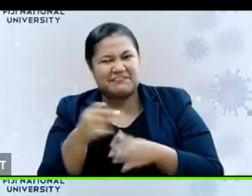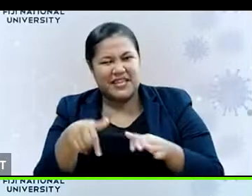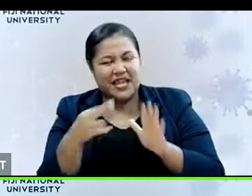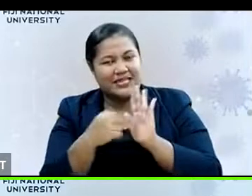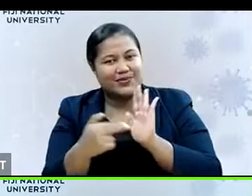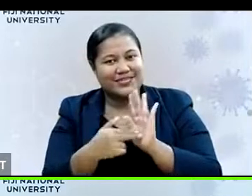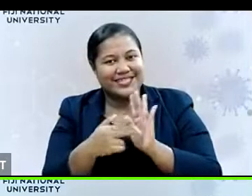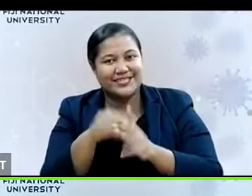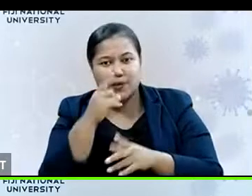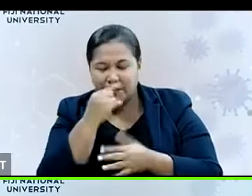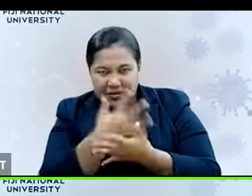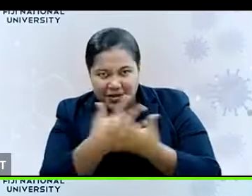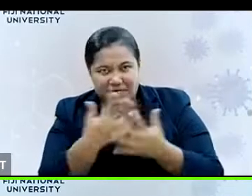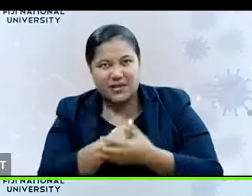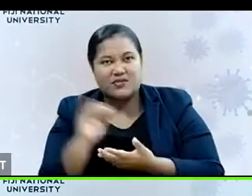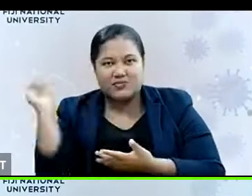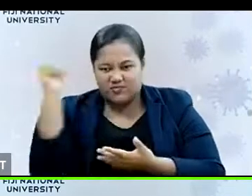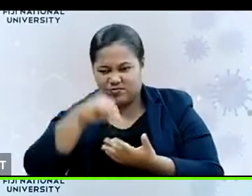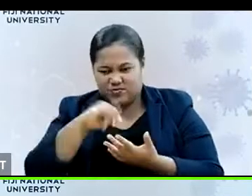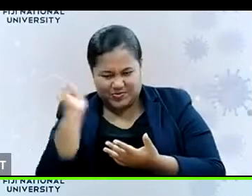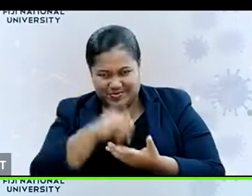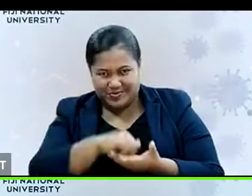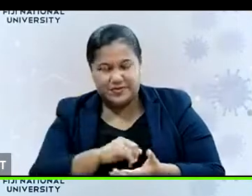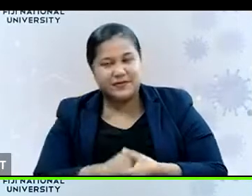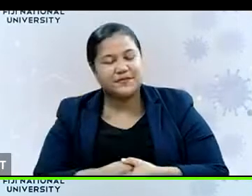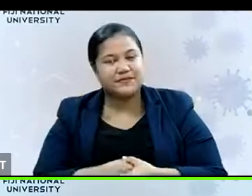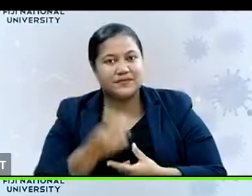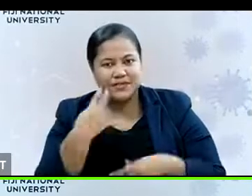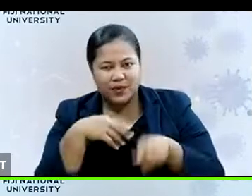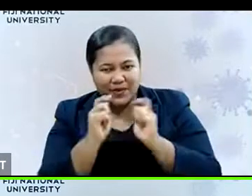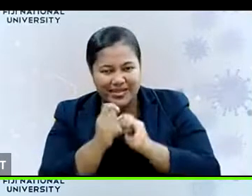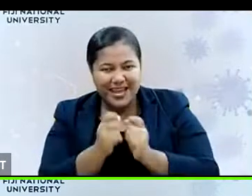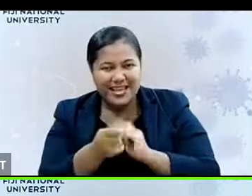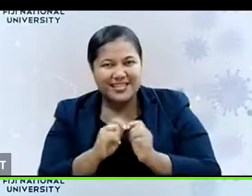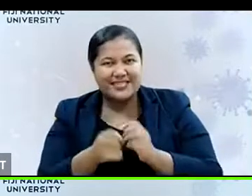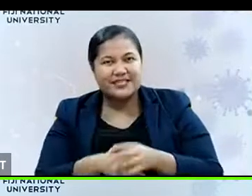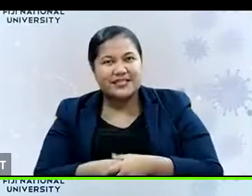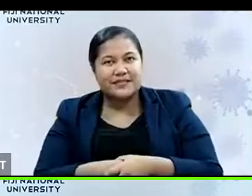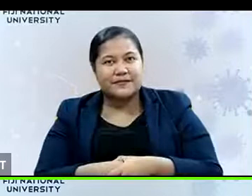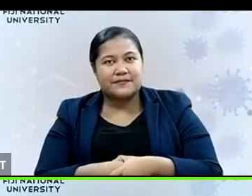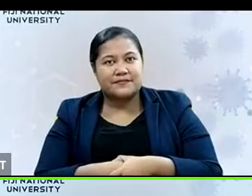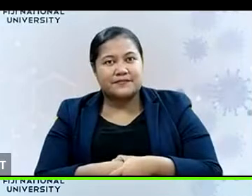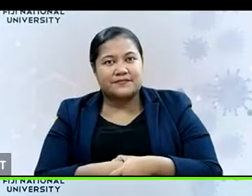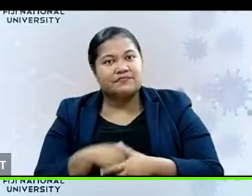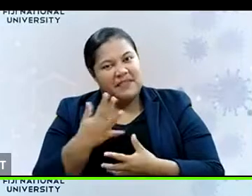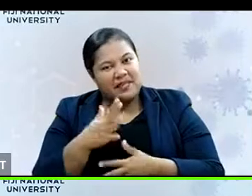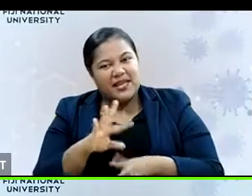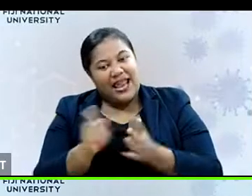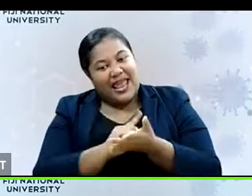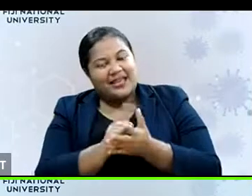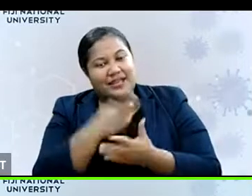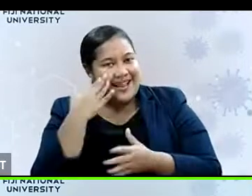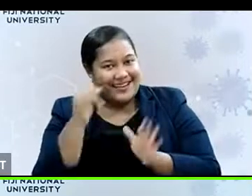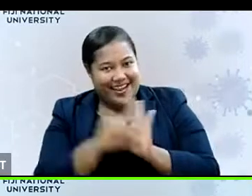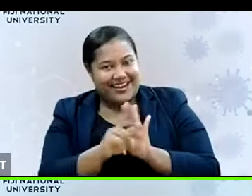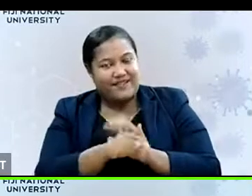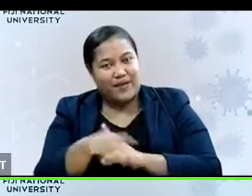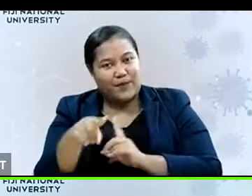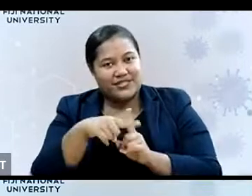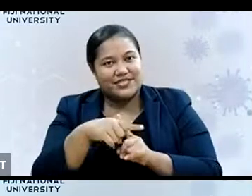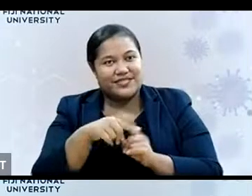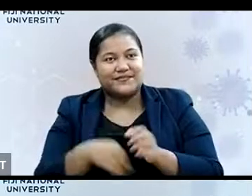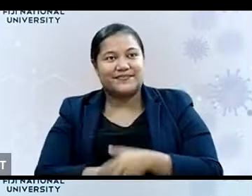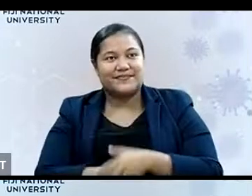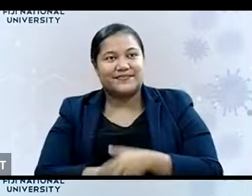people who have repatriated and have come back in and might have a positive test. All